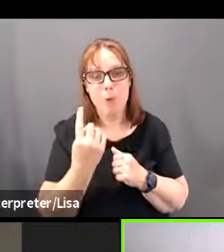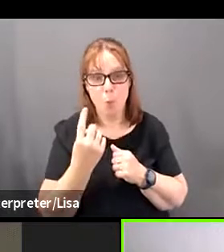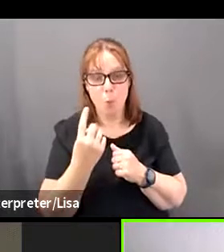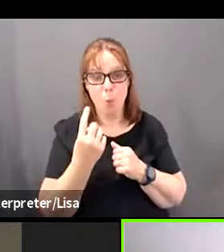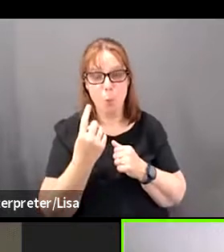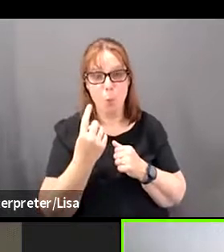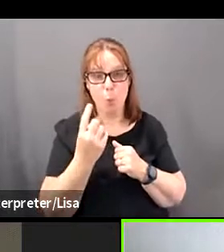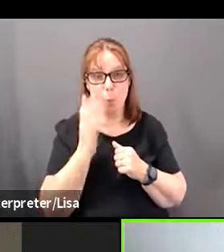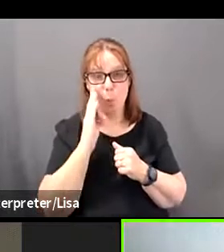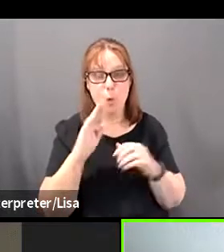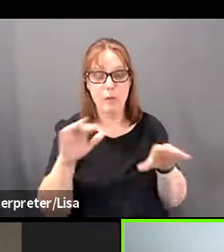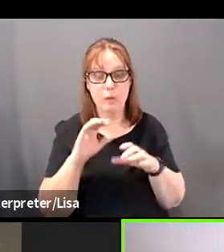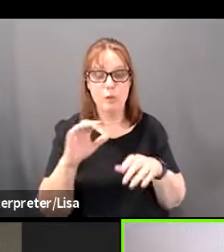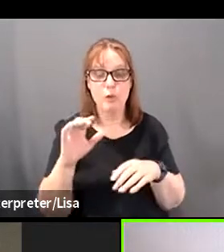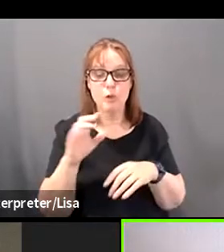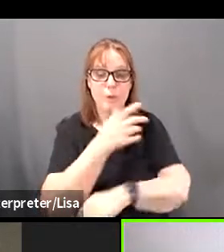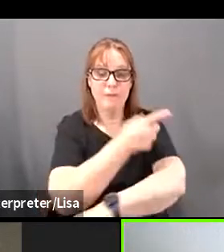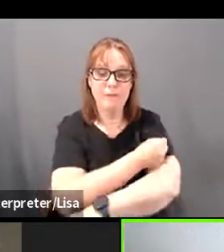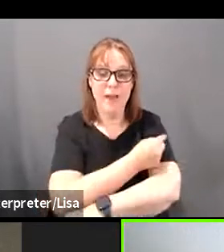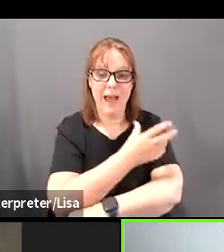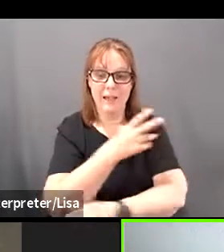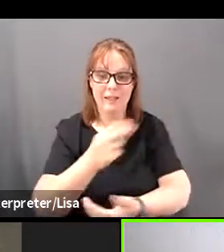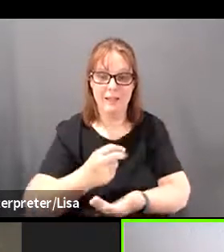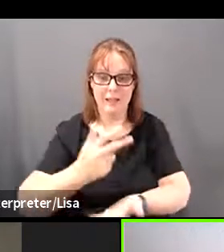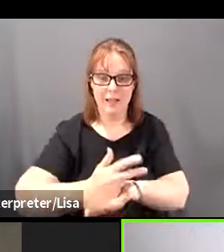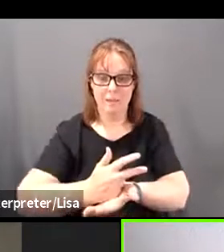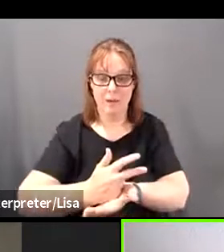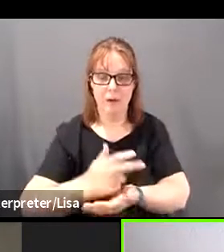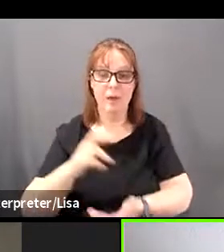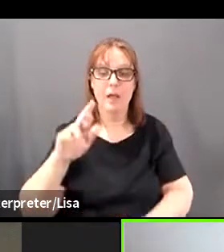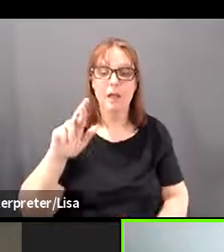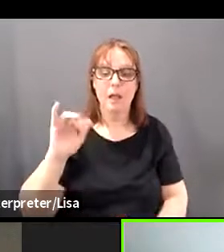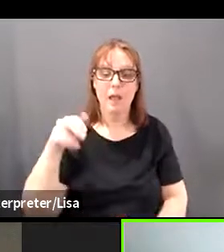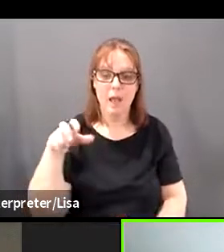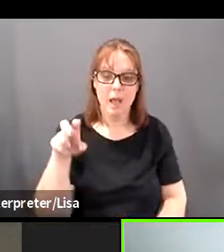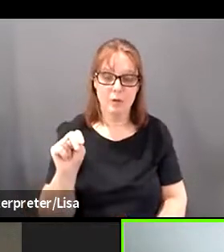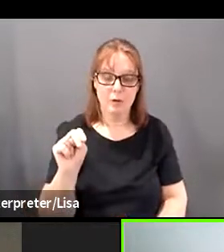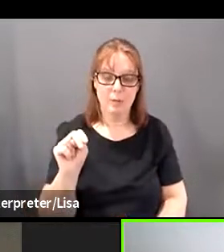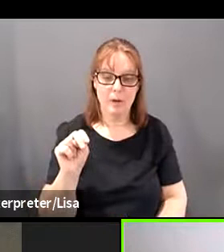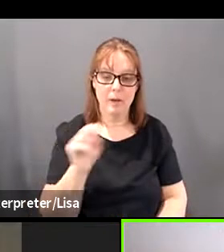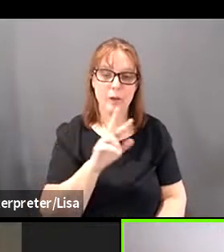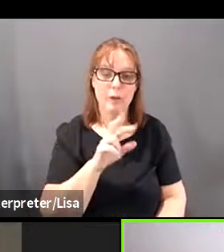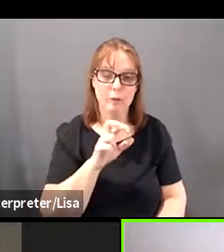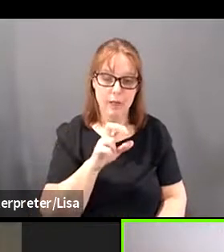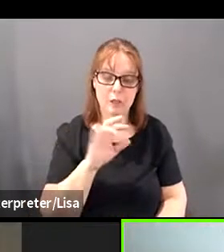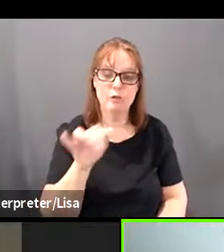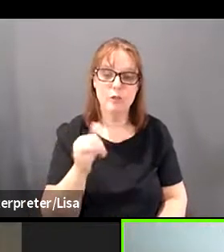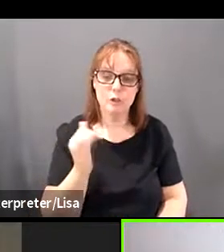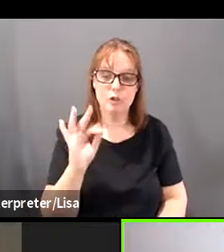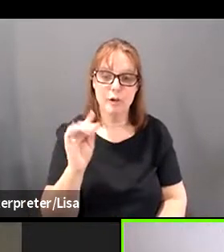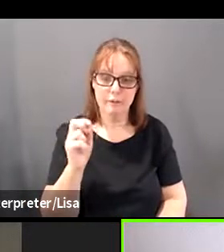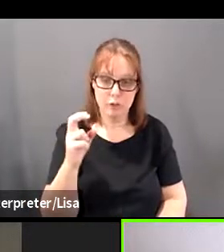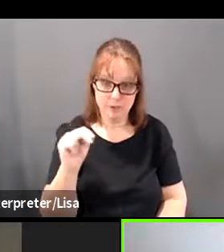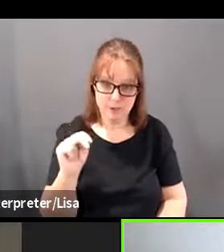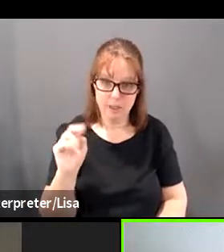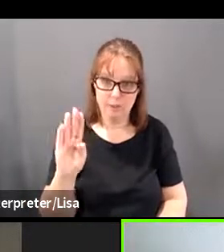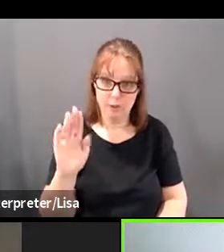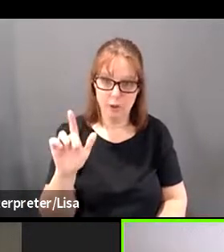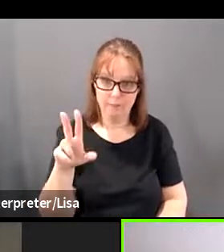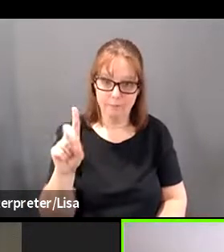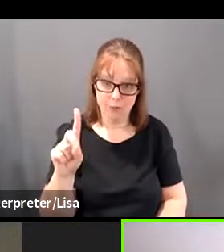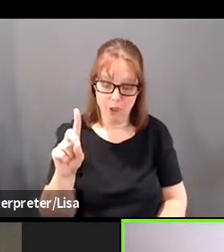call a Vaccine Park at the RIPIN facility at 300 Jefferson Boulevard